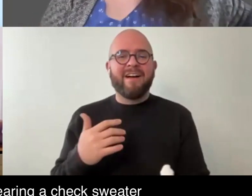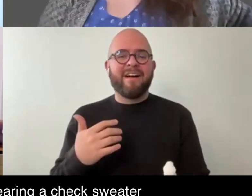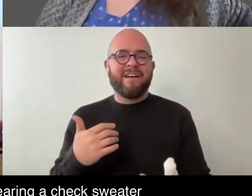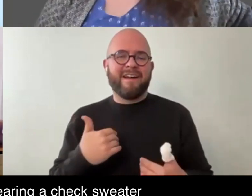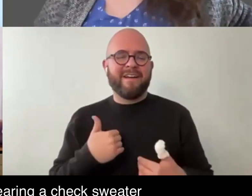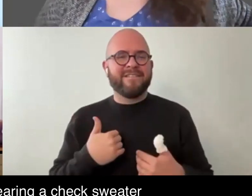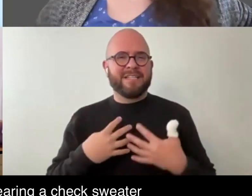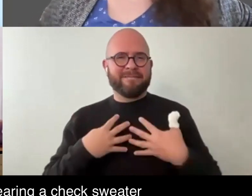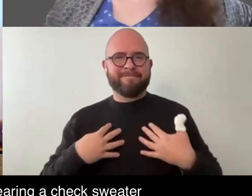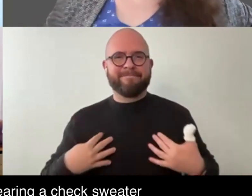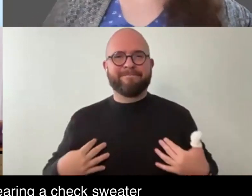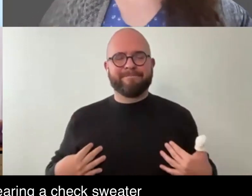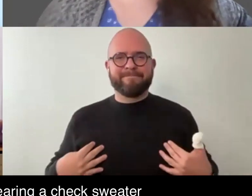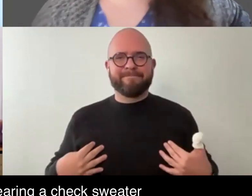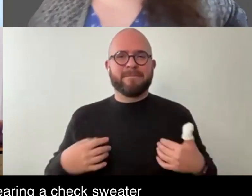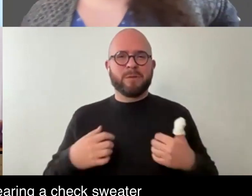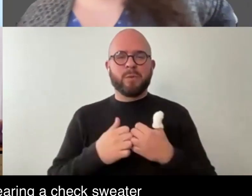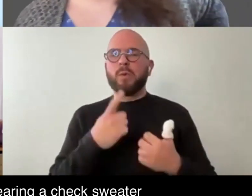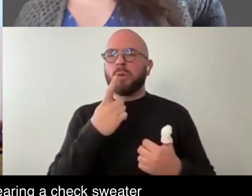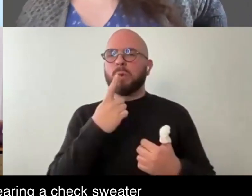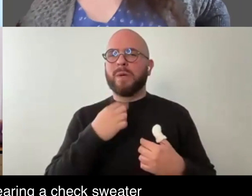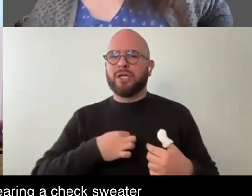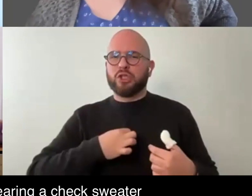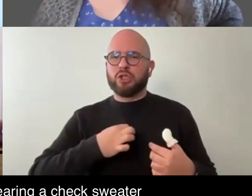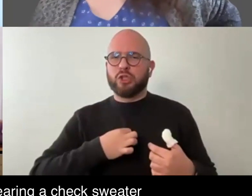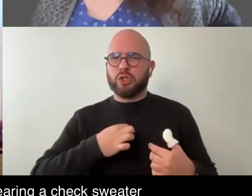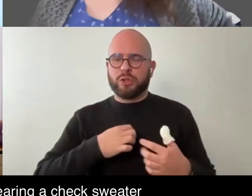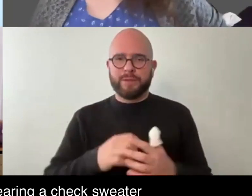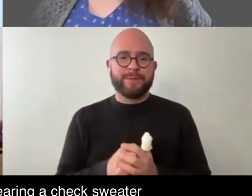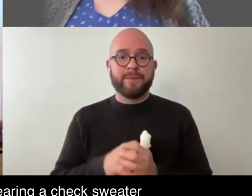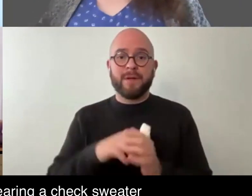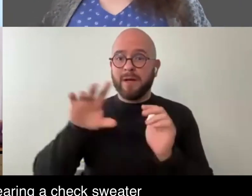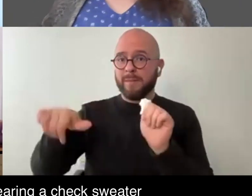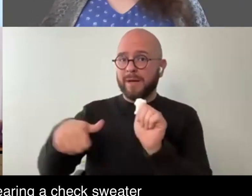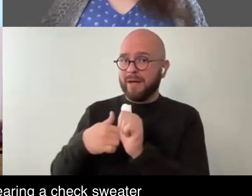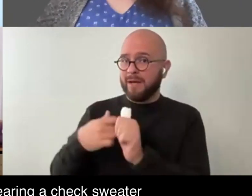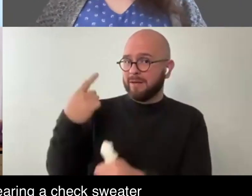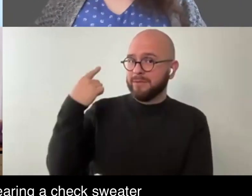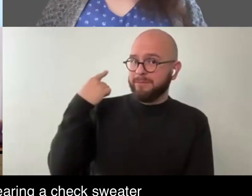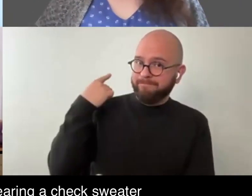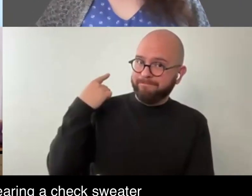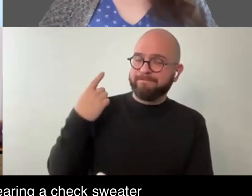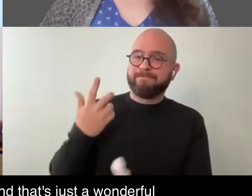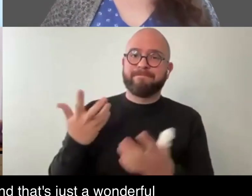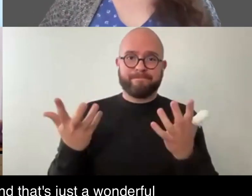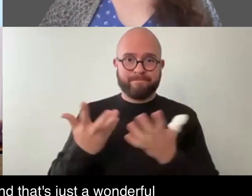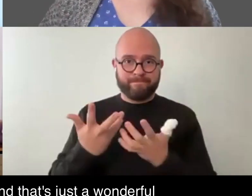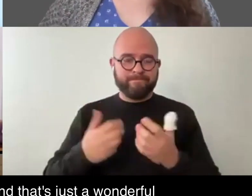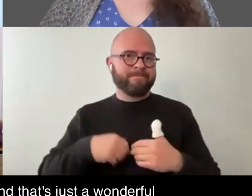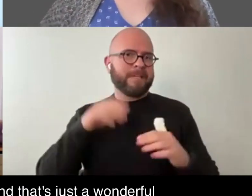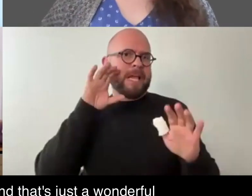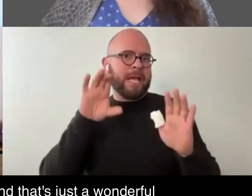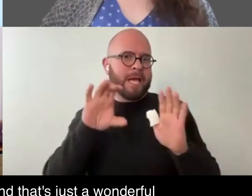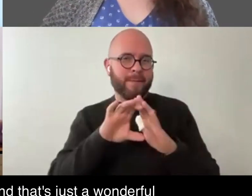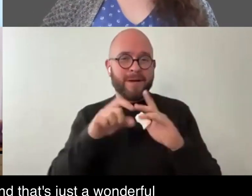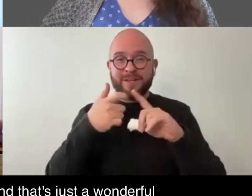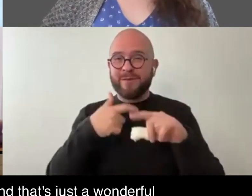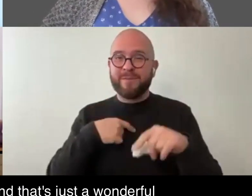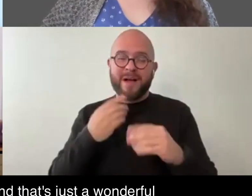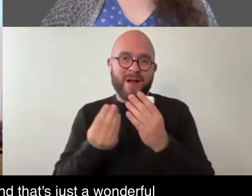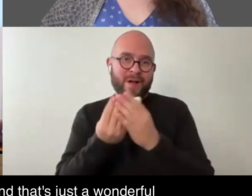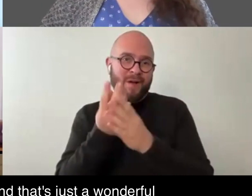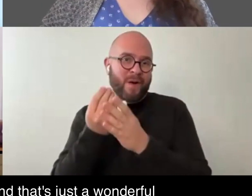sweater with a red top. And behind me are pictures from my garden of